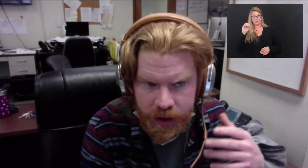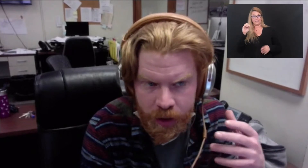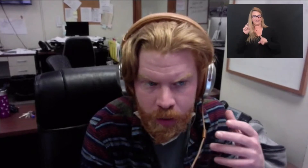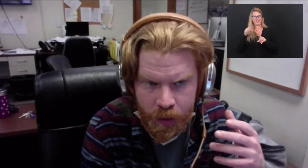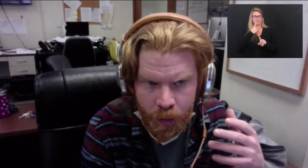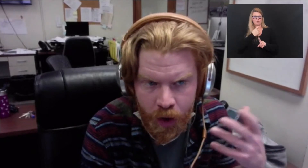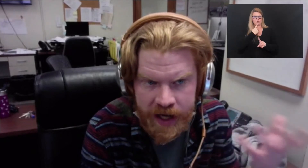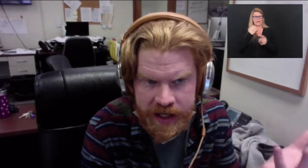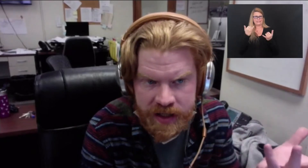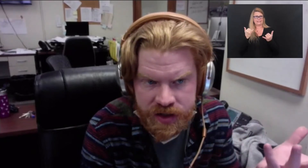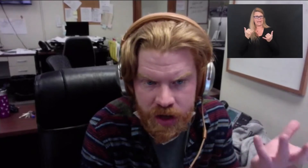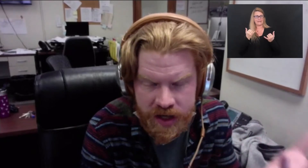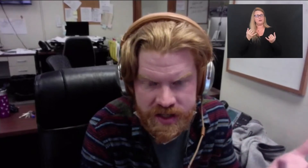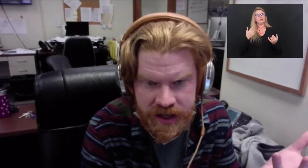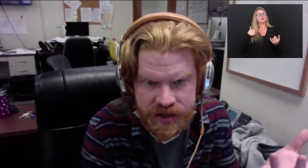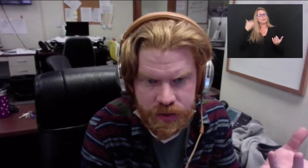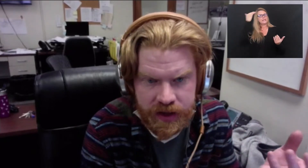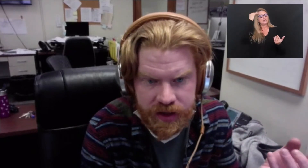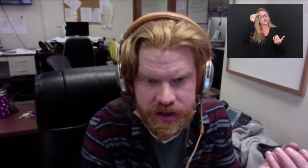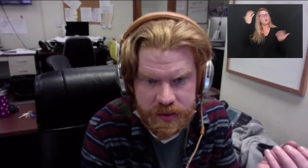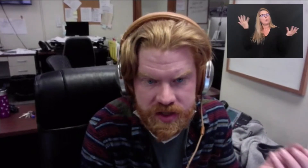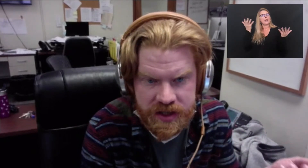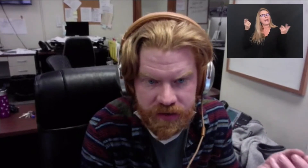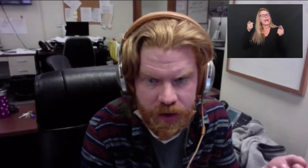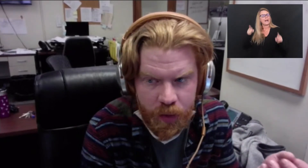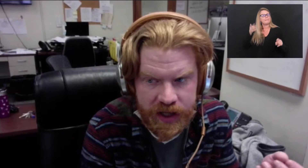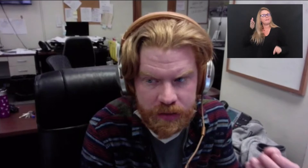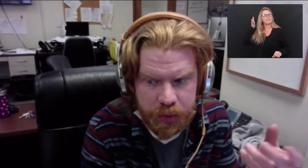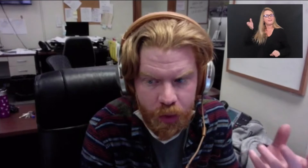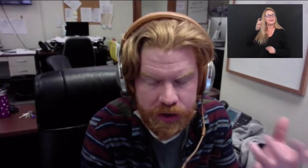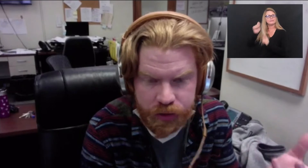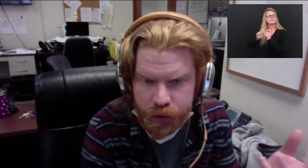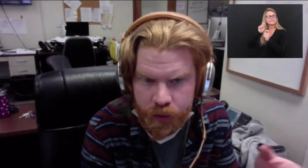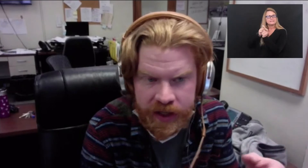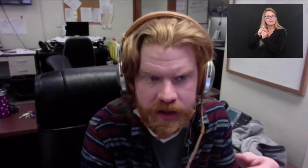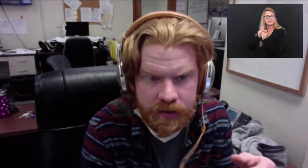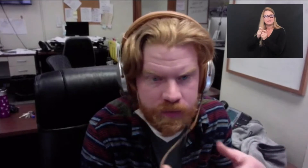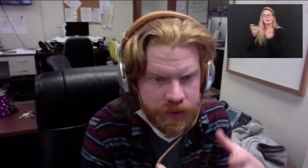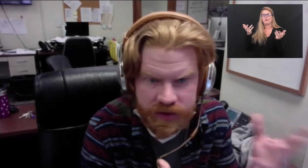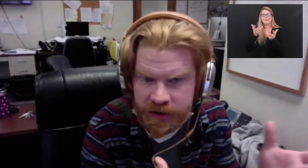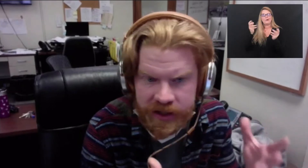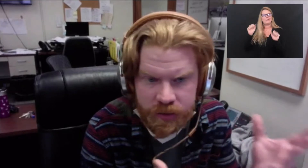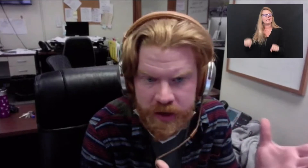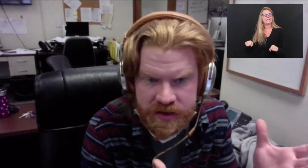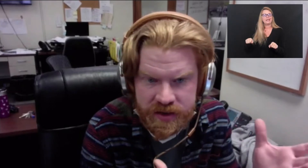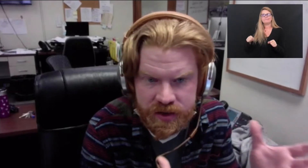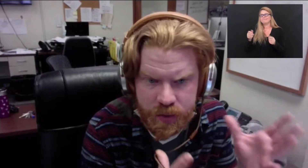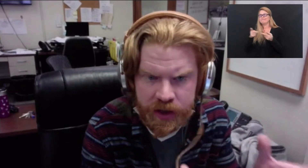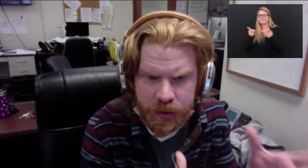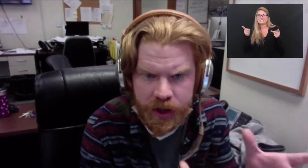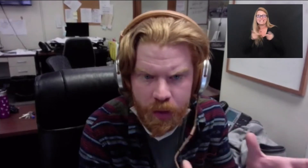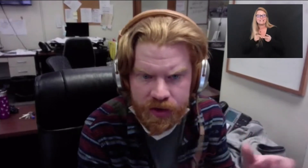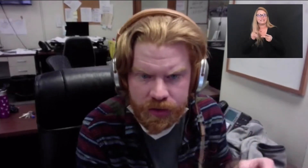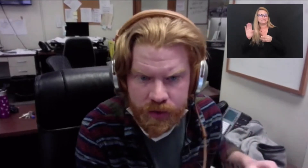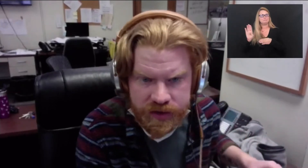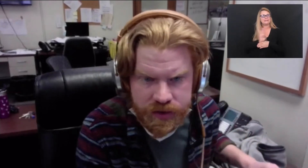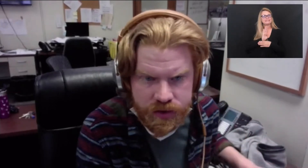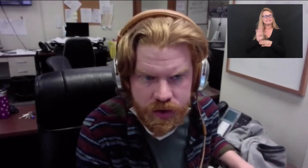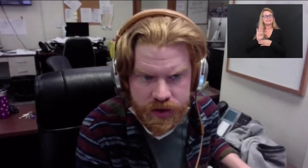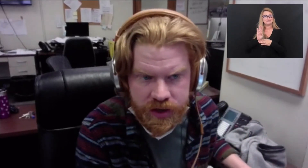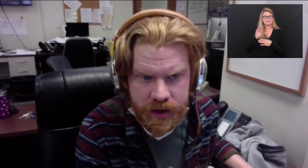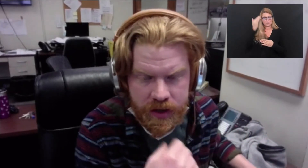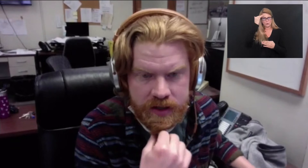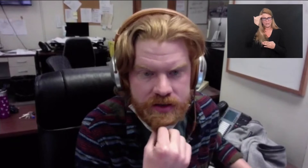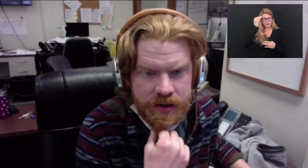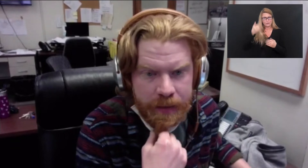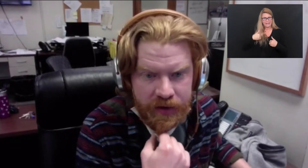Do we know what is causing that? Is there anything specific we can point to? Any facilities, businesses? Do we know where this recent